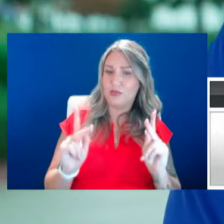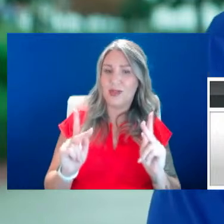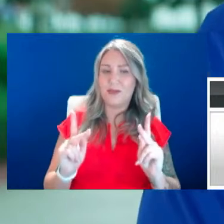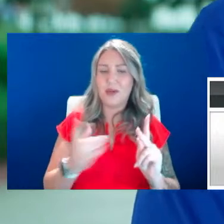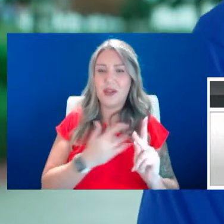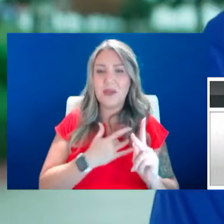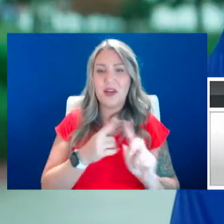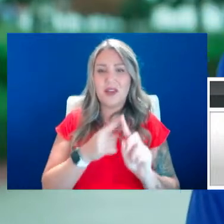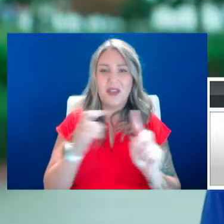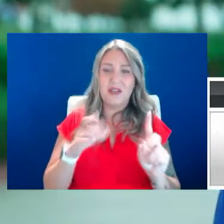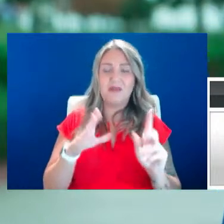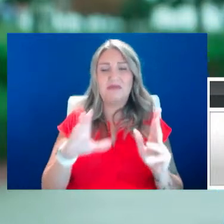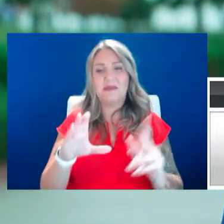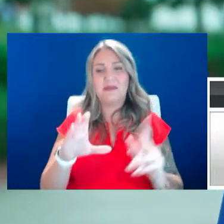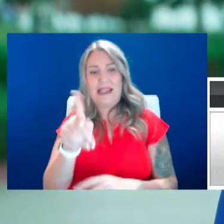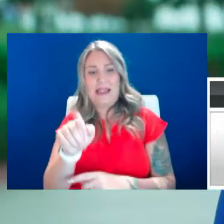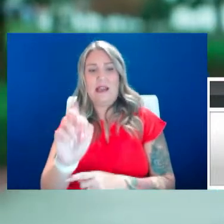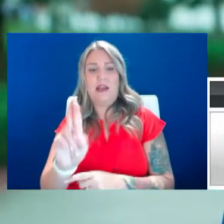their lives, and so it's